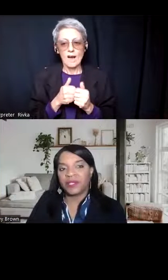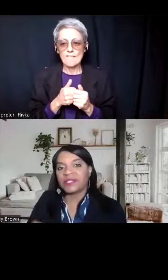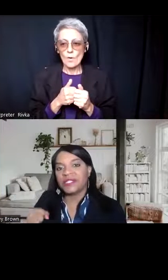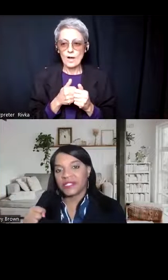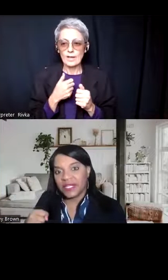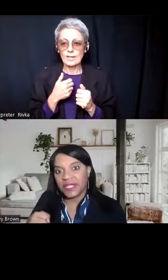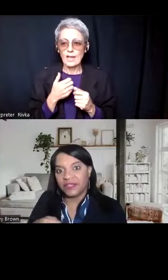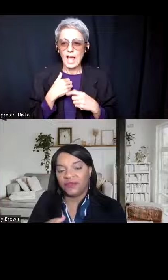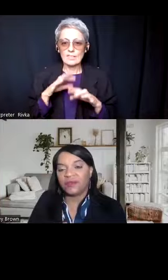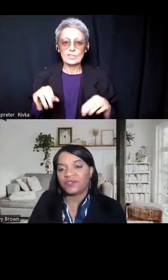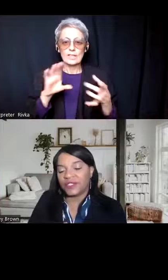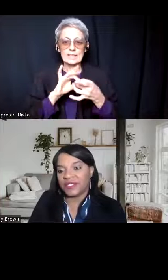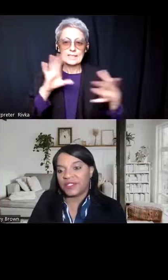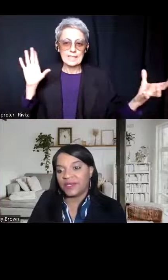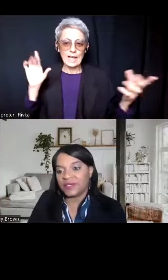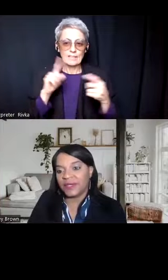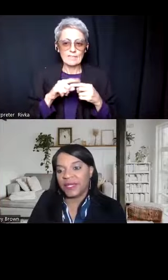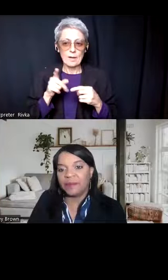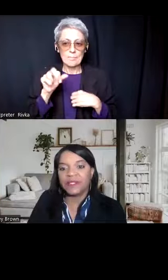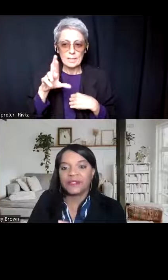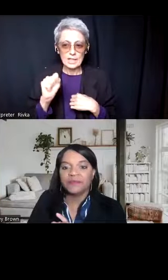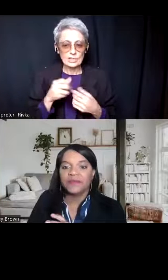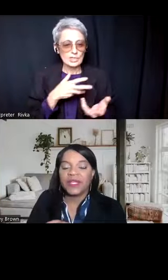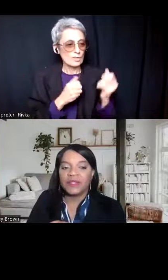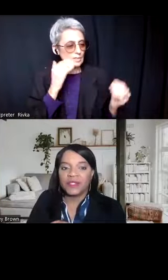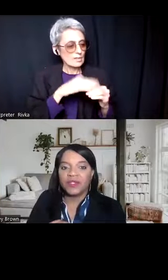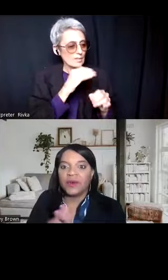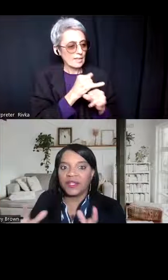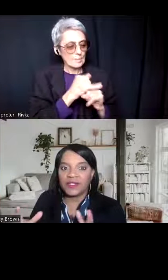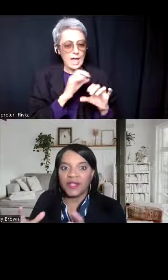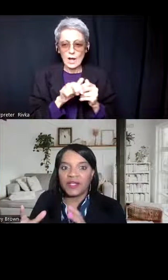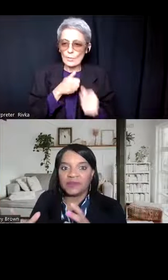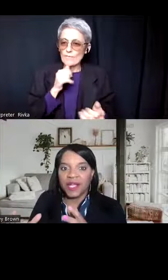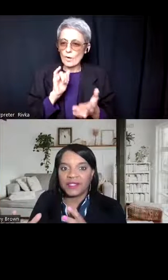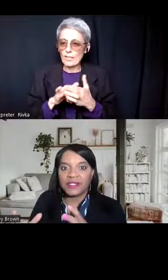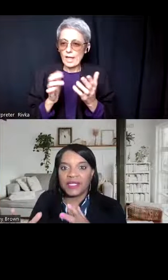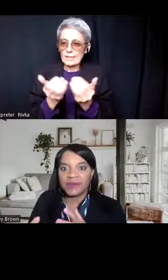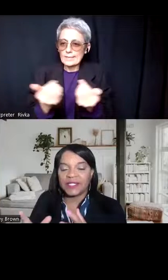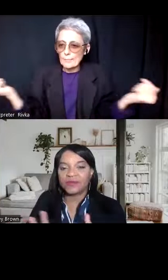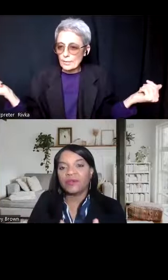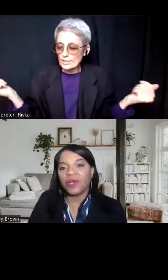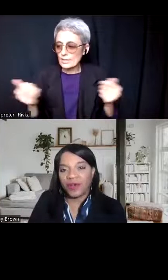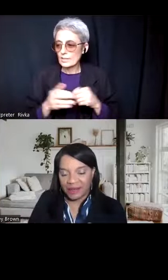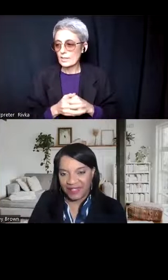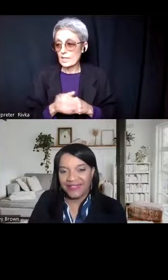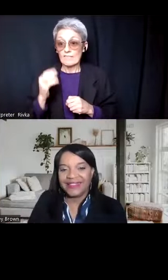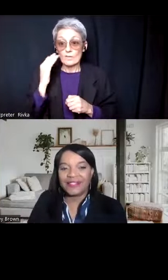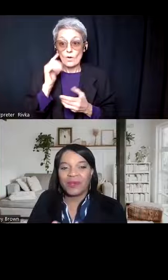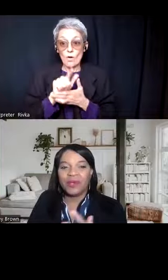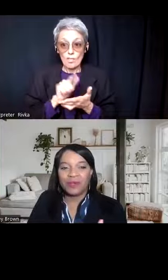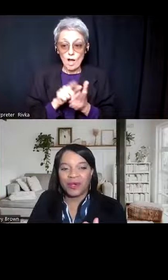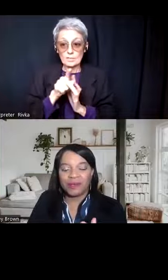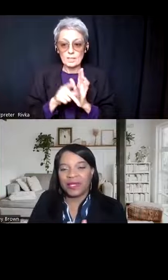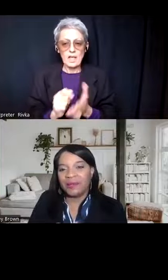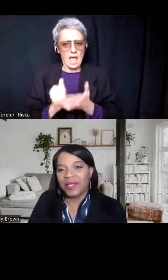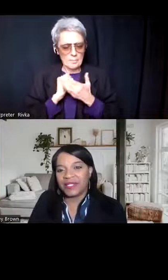their peers, disconnected from those trusted adults on the campus? And so knowing those laws and policies helps us with programming. So